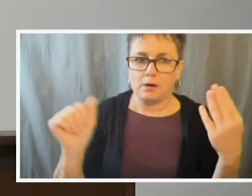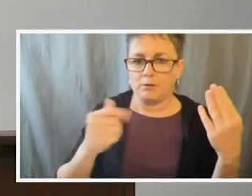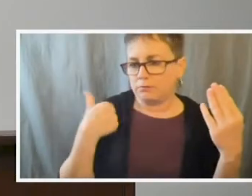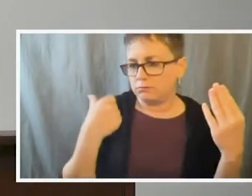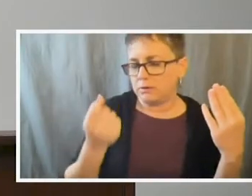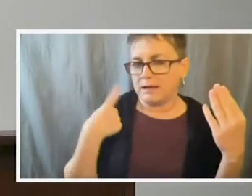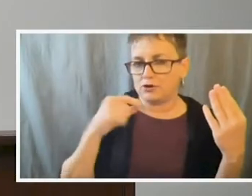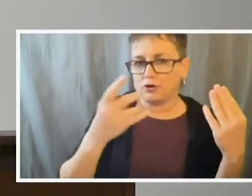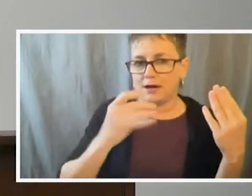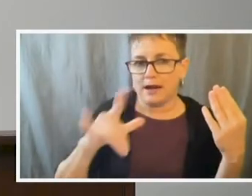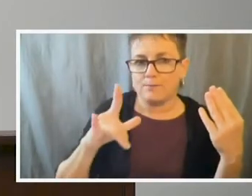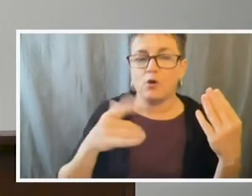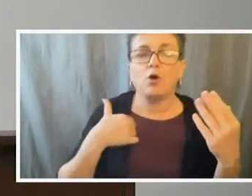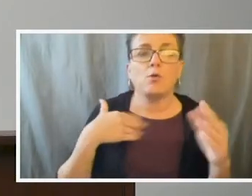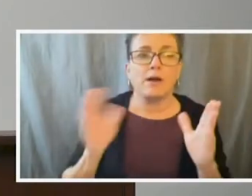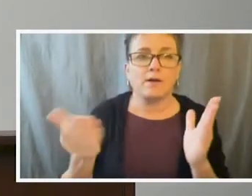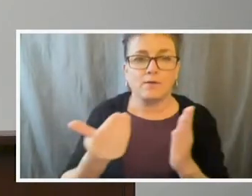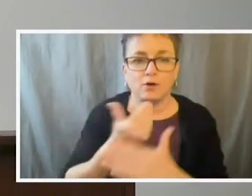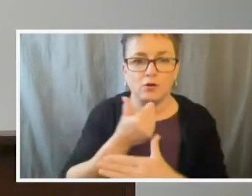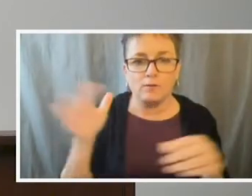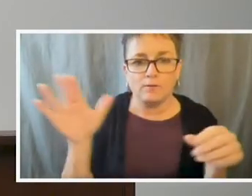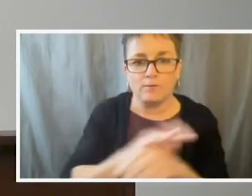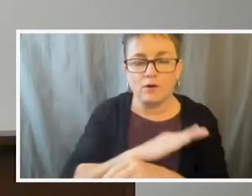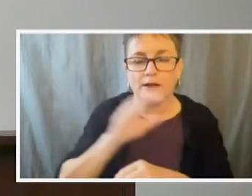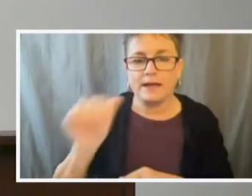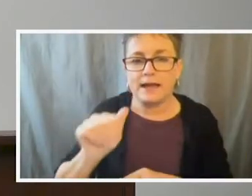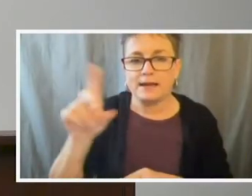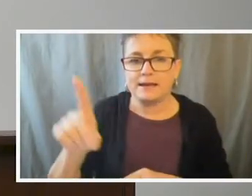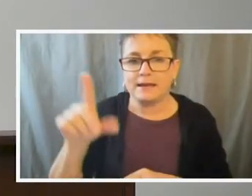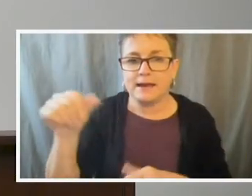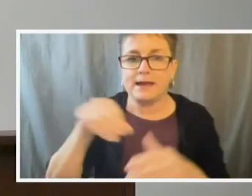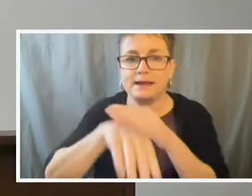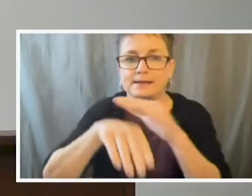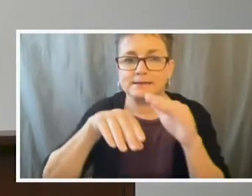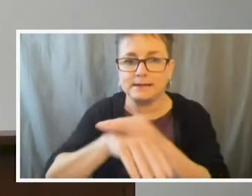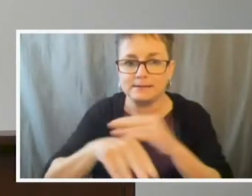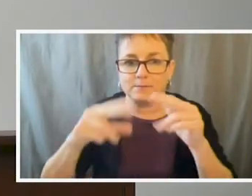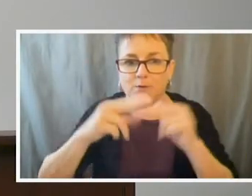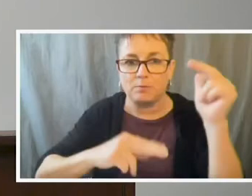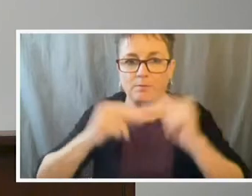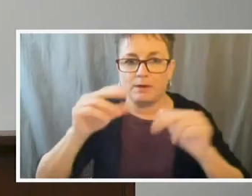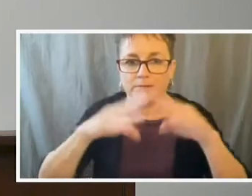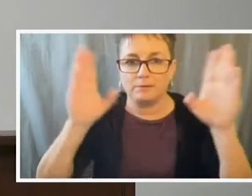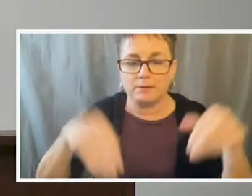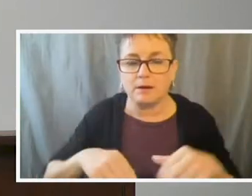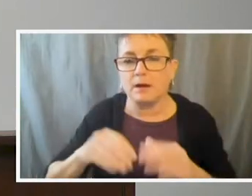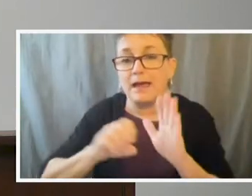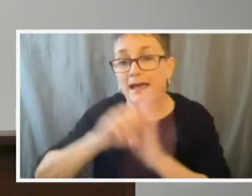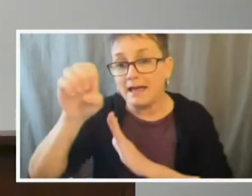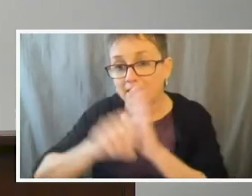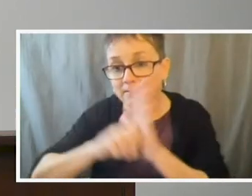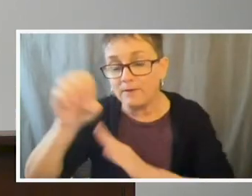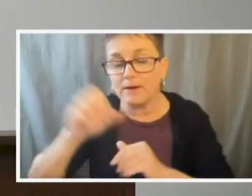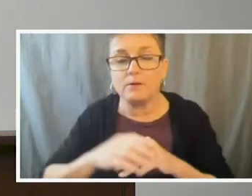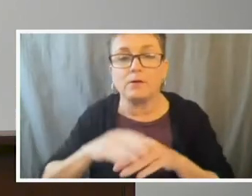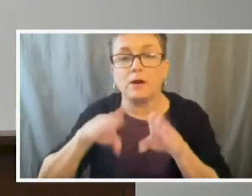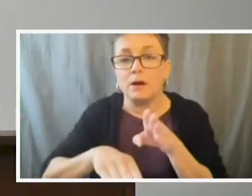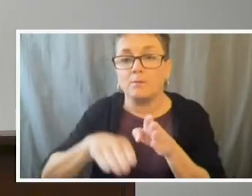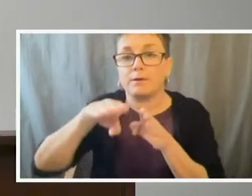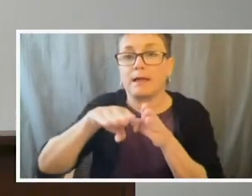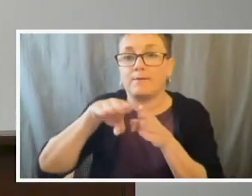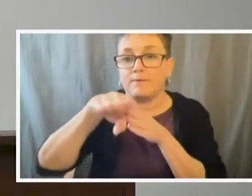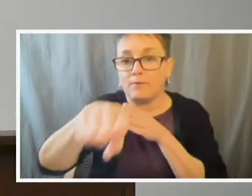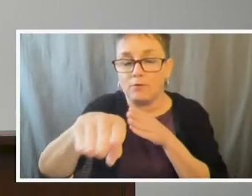includes a new fully ADA accessible station building, new elevators at both station buildings, high-level raised platforms, large roof